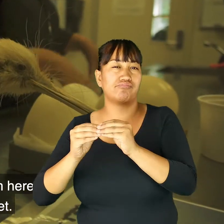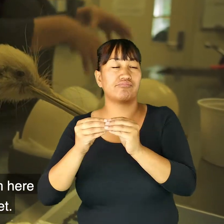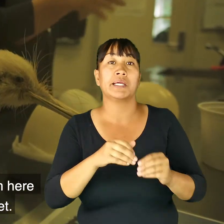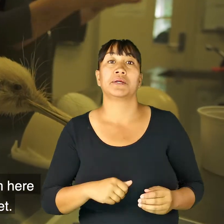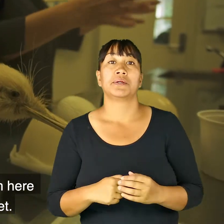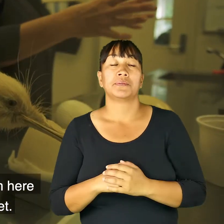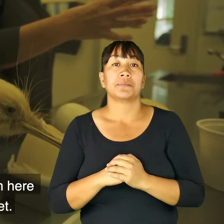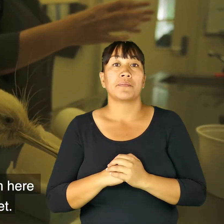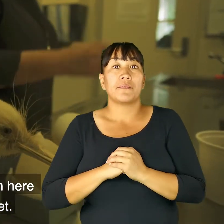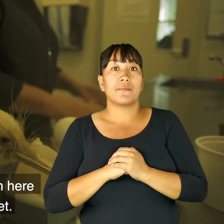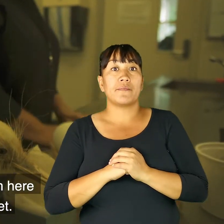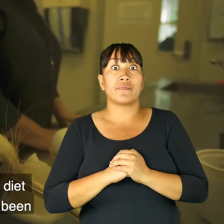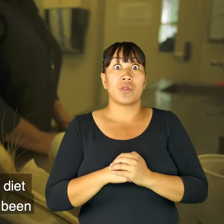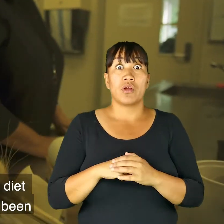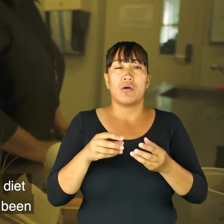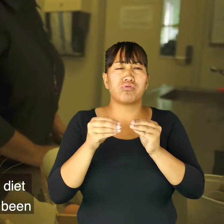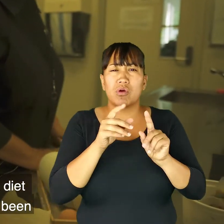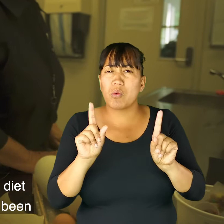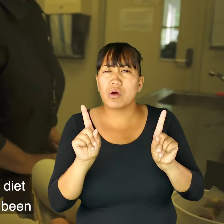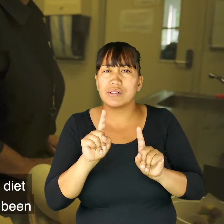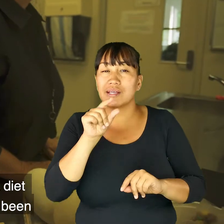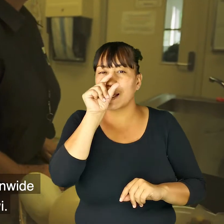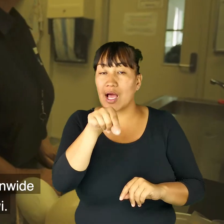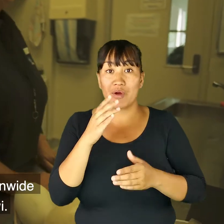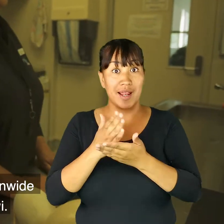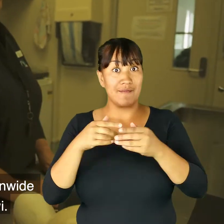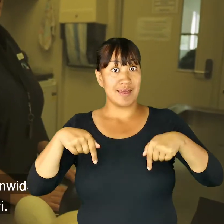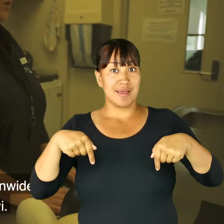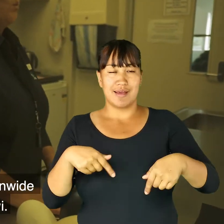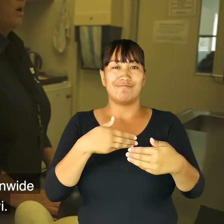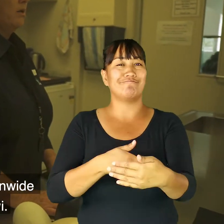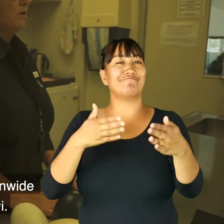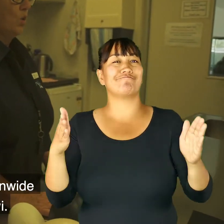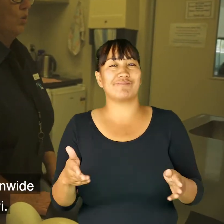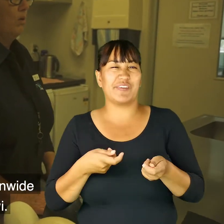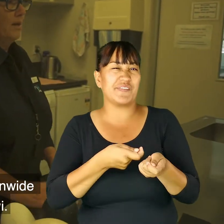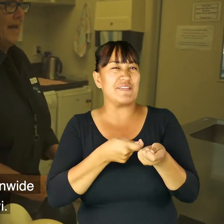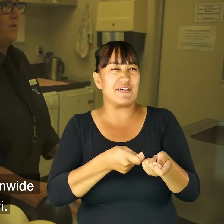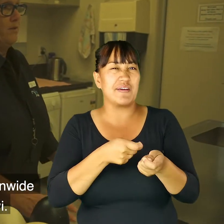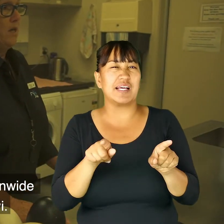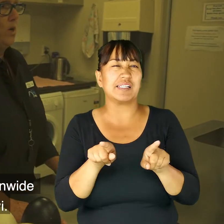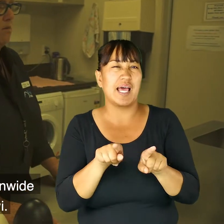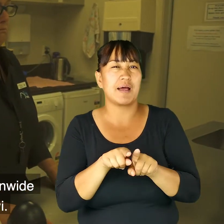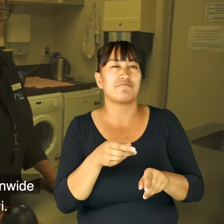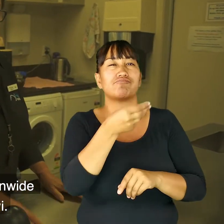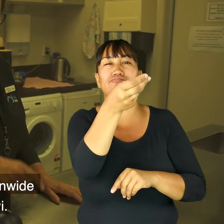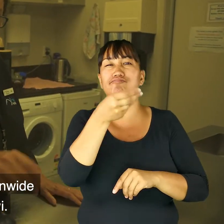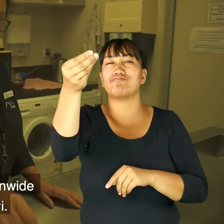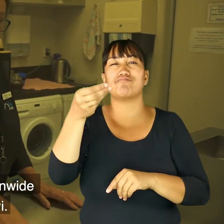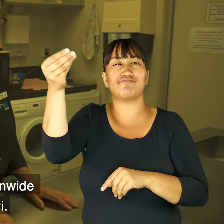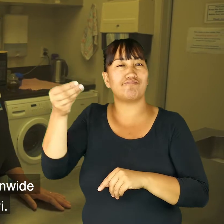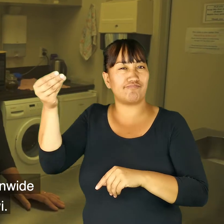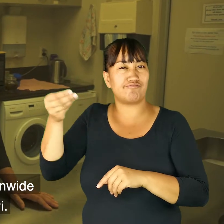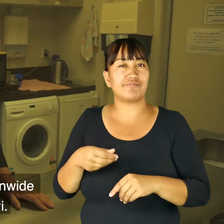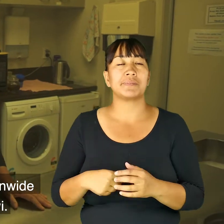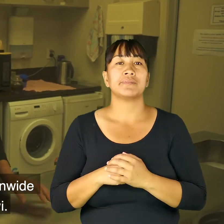is a supplementary diet, and this is a diet that has been introduced nationwide to all captive kiwi. And